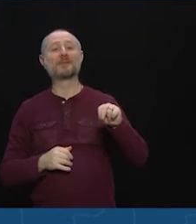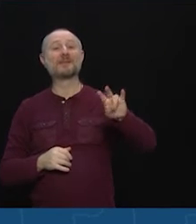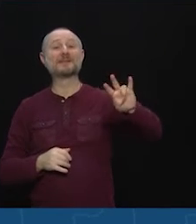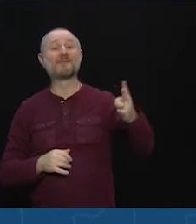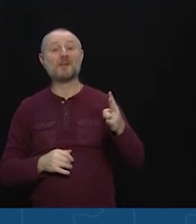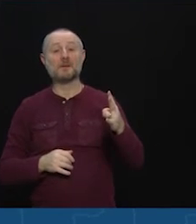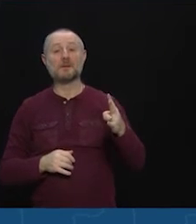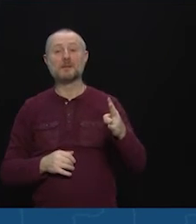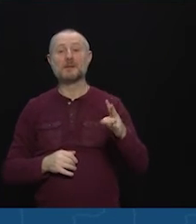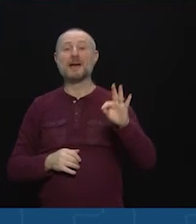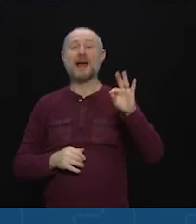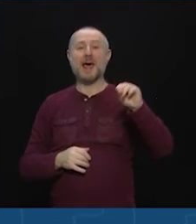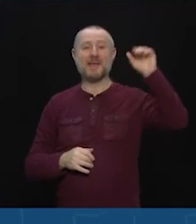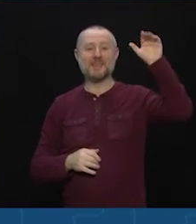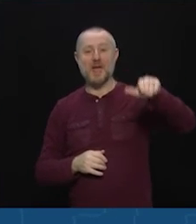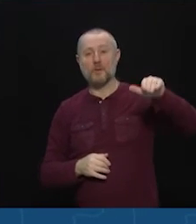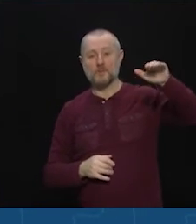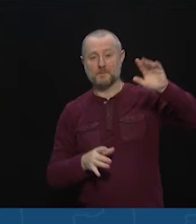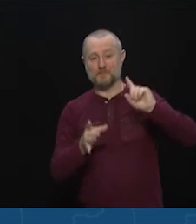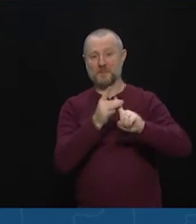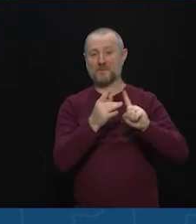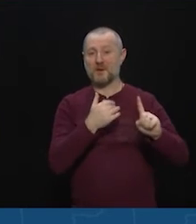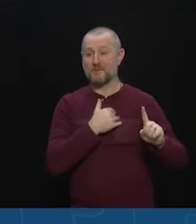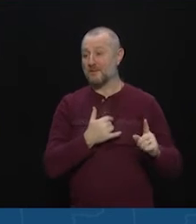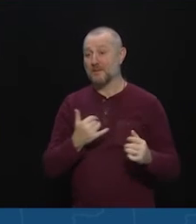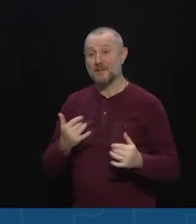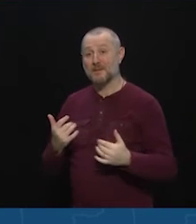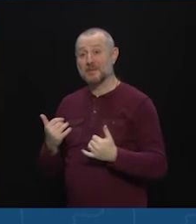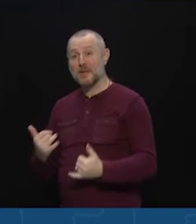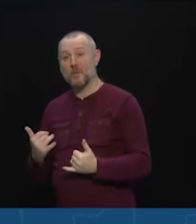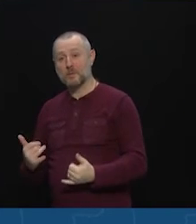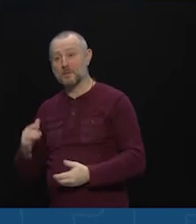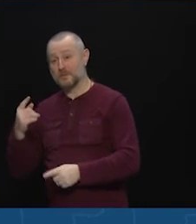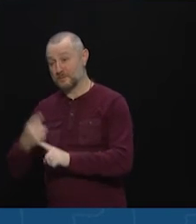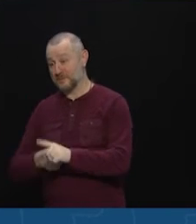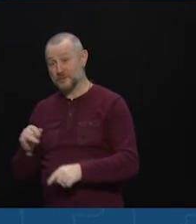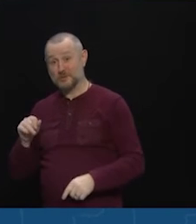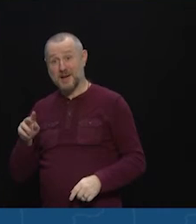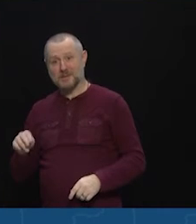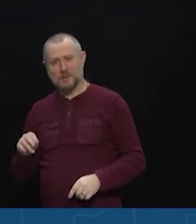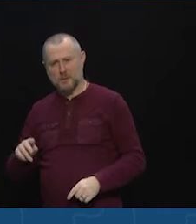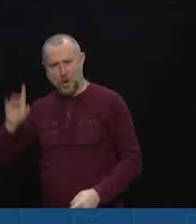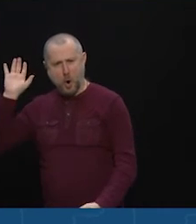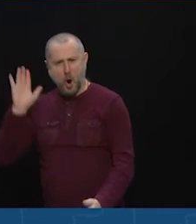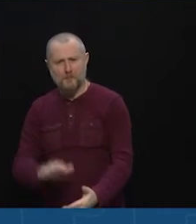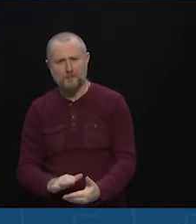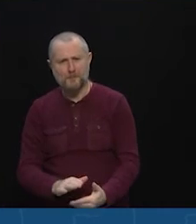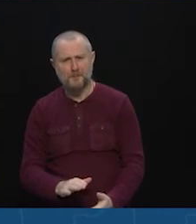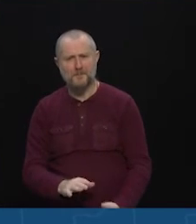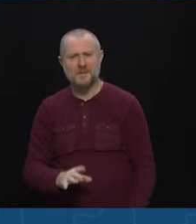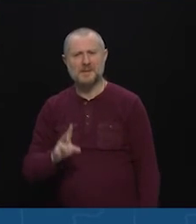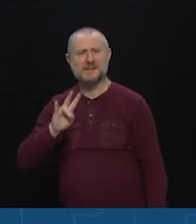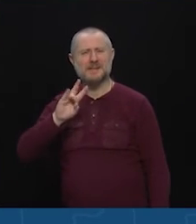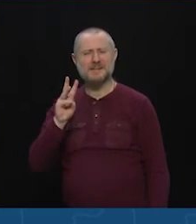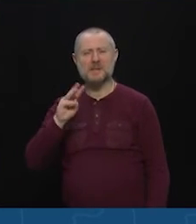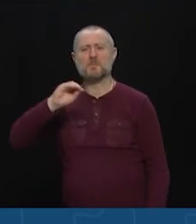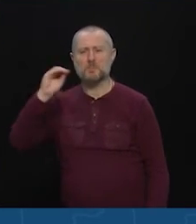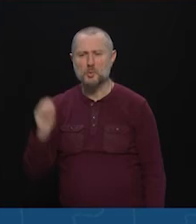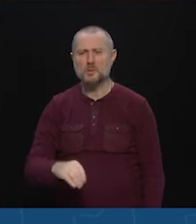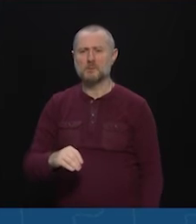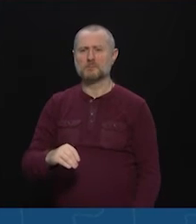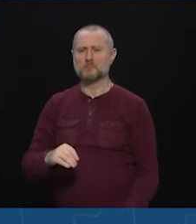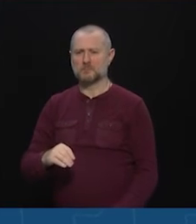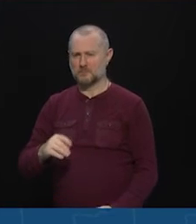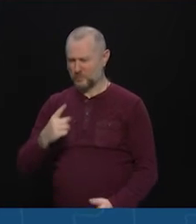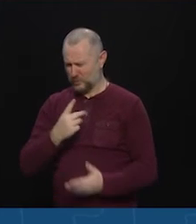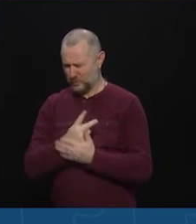7th. We're still in the month of January. What an extraordinary drop that has been, an 86% drop in 2.5 weeks. All the regions